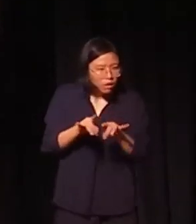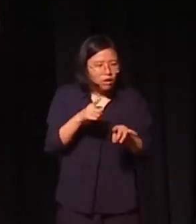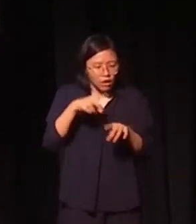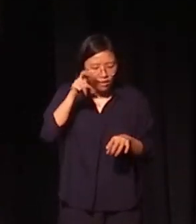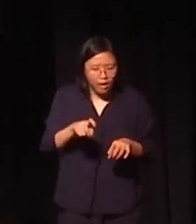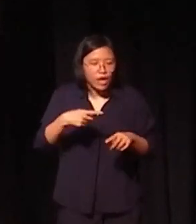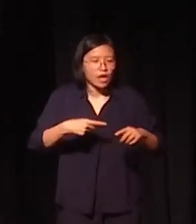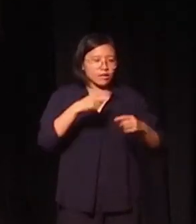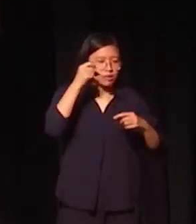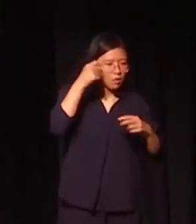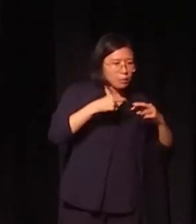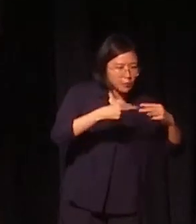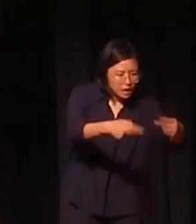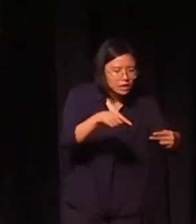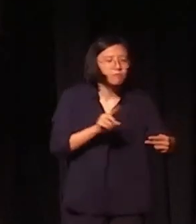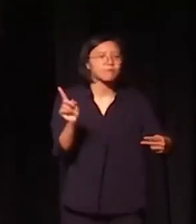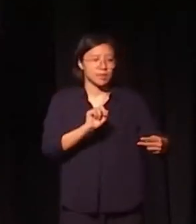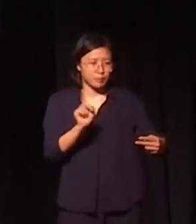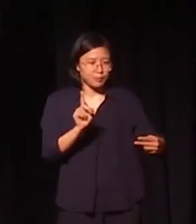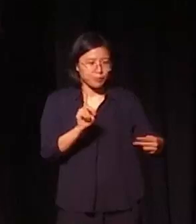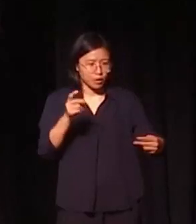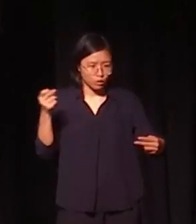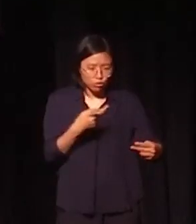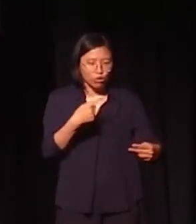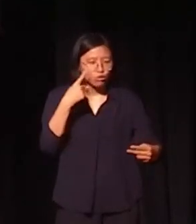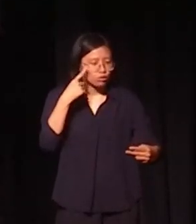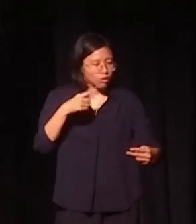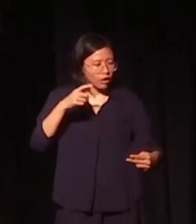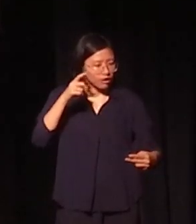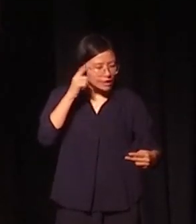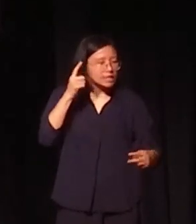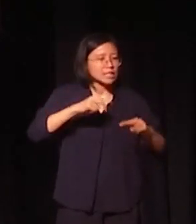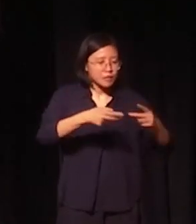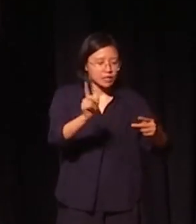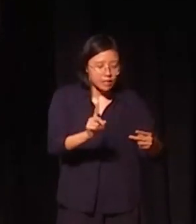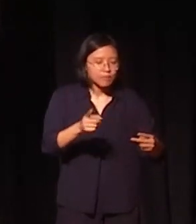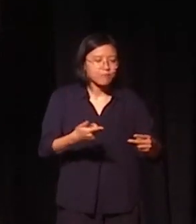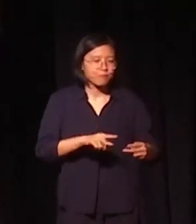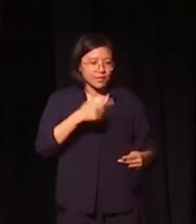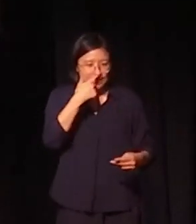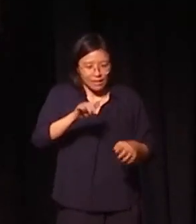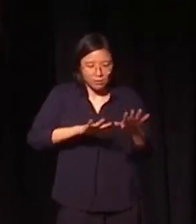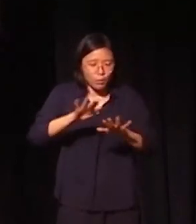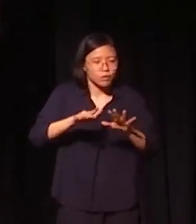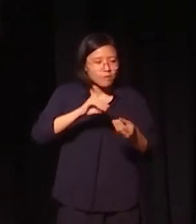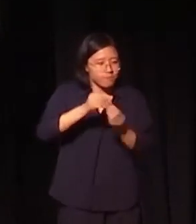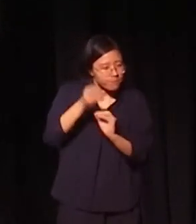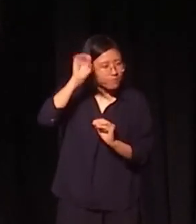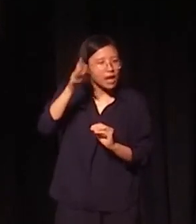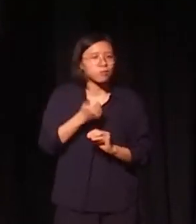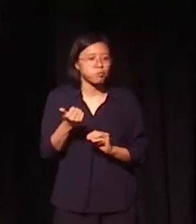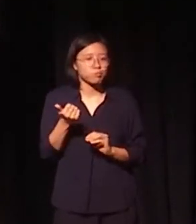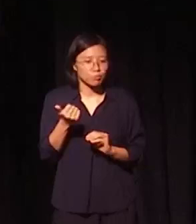something which is important, and then that can create a new paradigm or new field. And it's the whole point